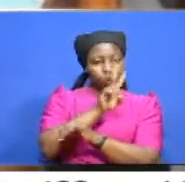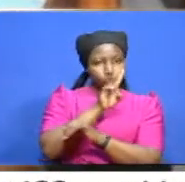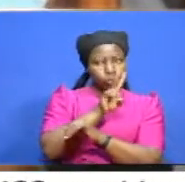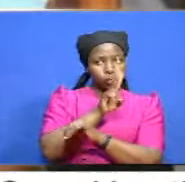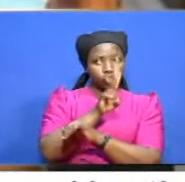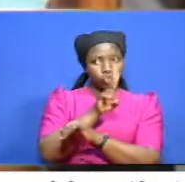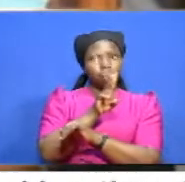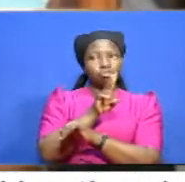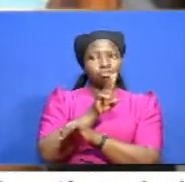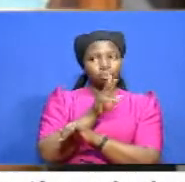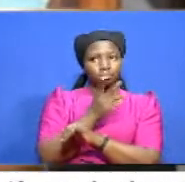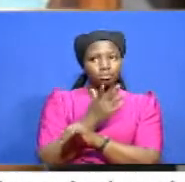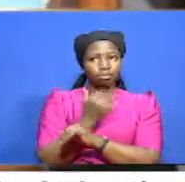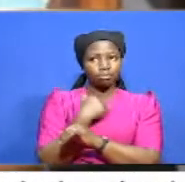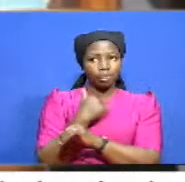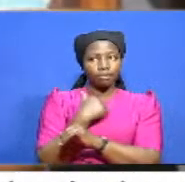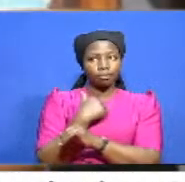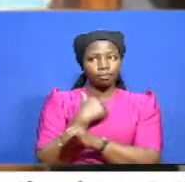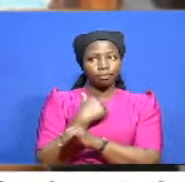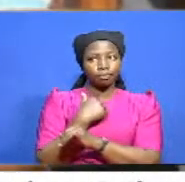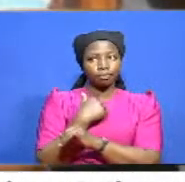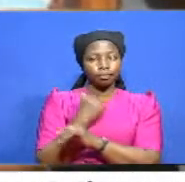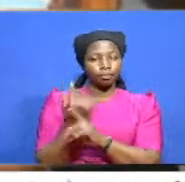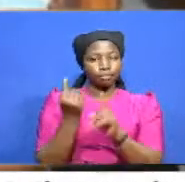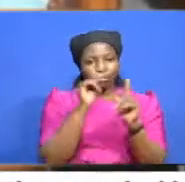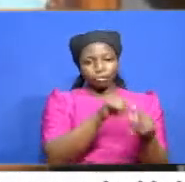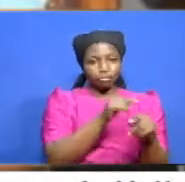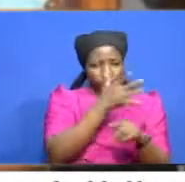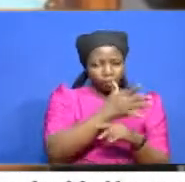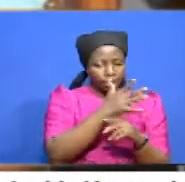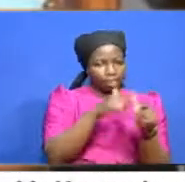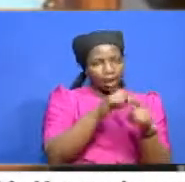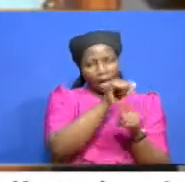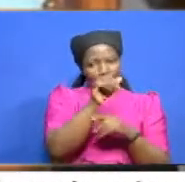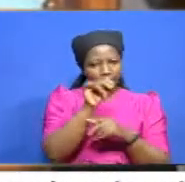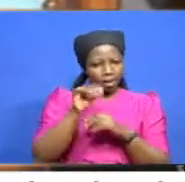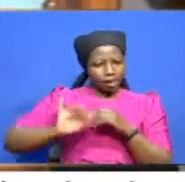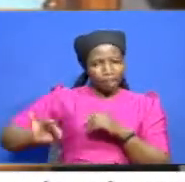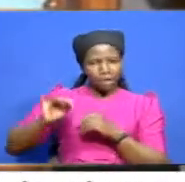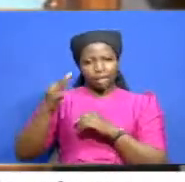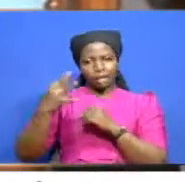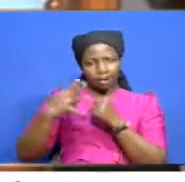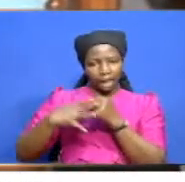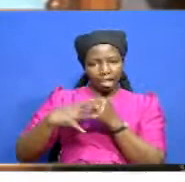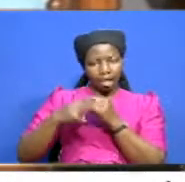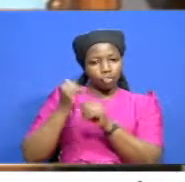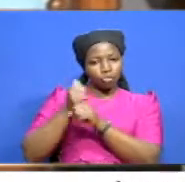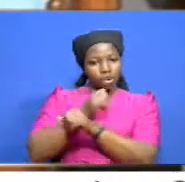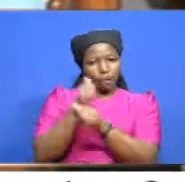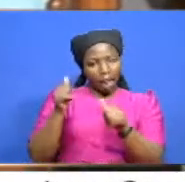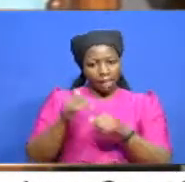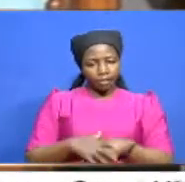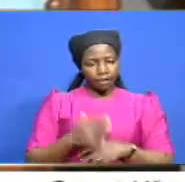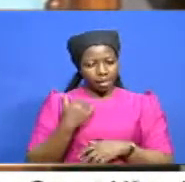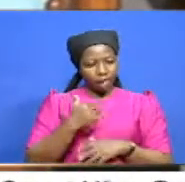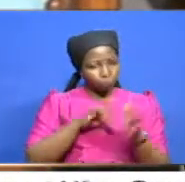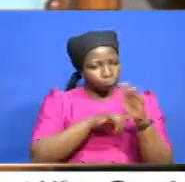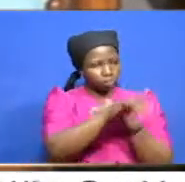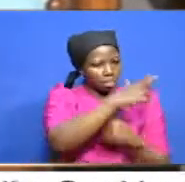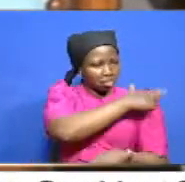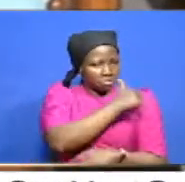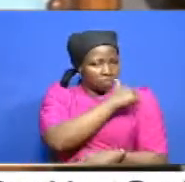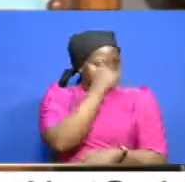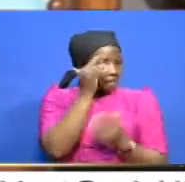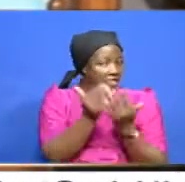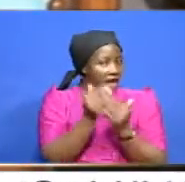home-based isolation care. And the remaining 39 are doing well. Nobody has gone to hospital for care.